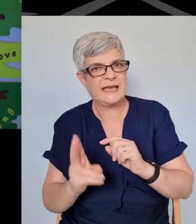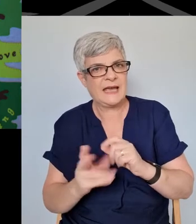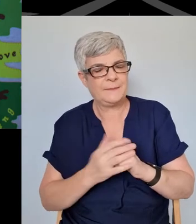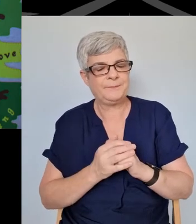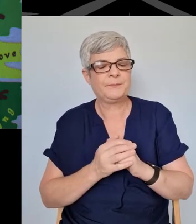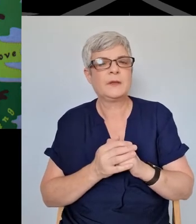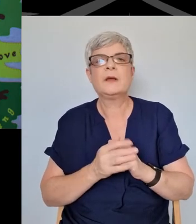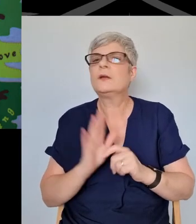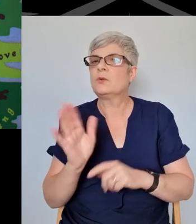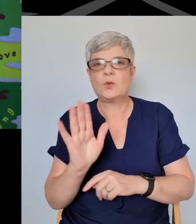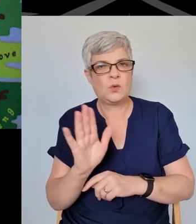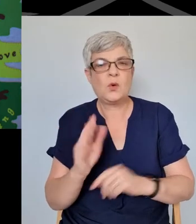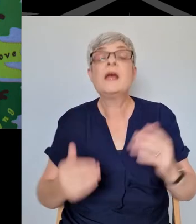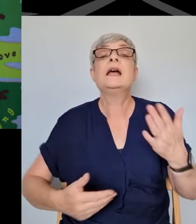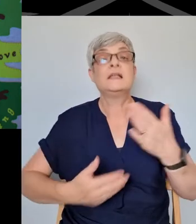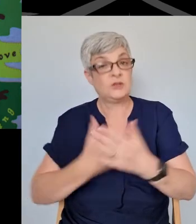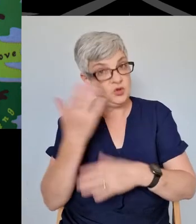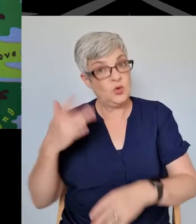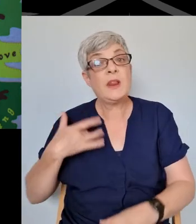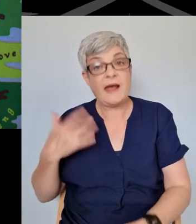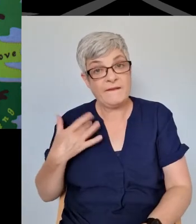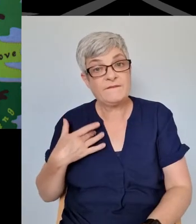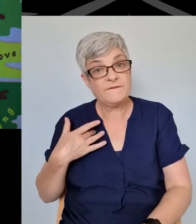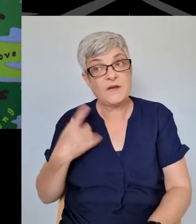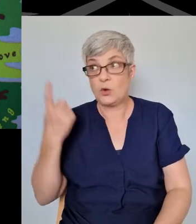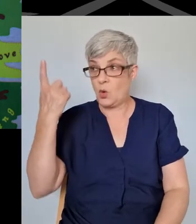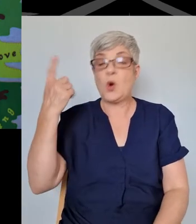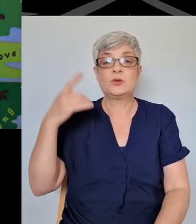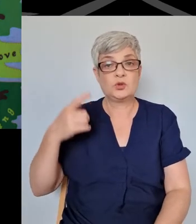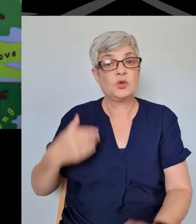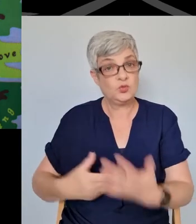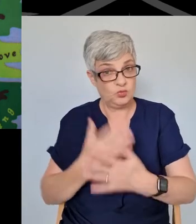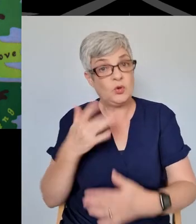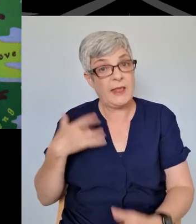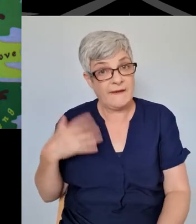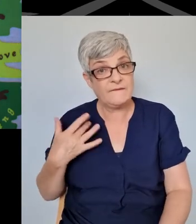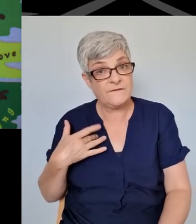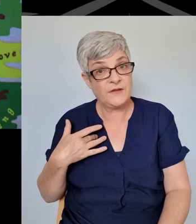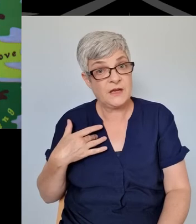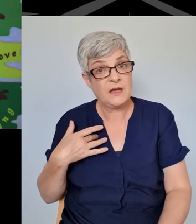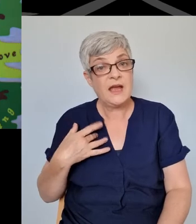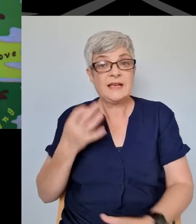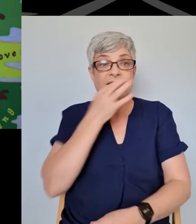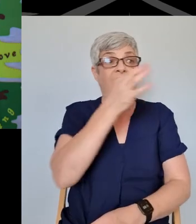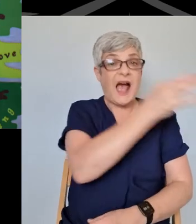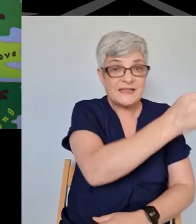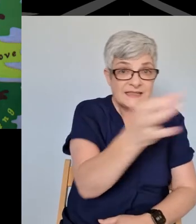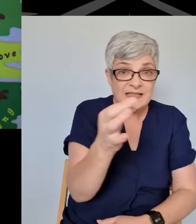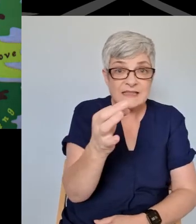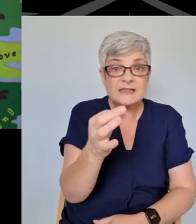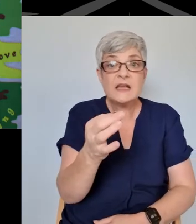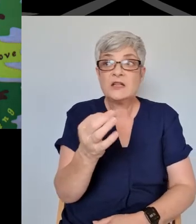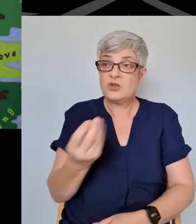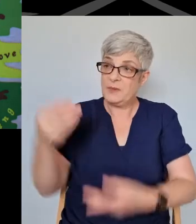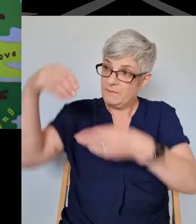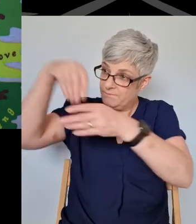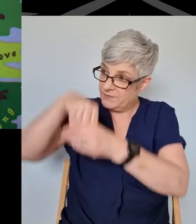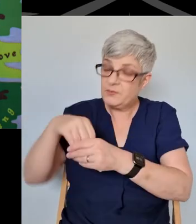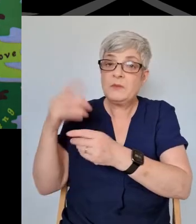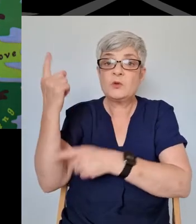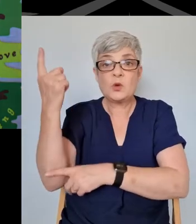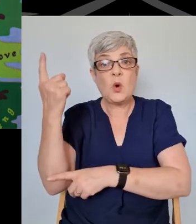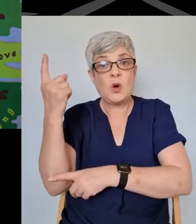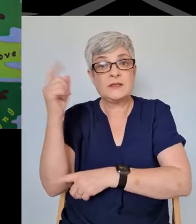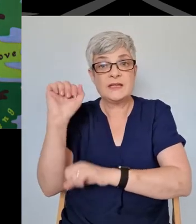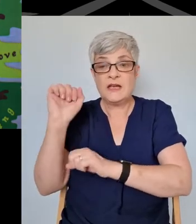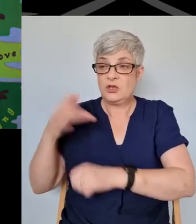It is the new life of God. It is a call to our place in God's purposes, to enjoy his salvation